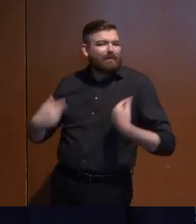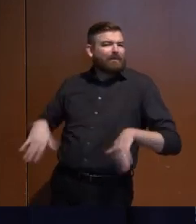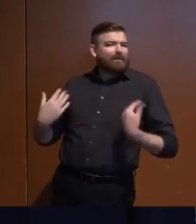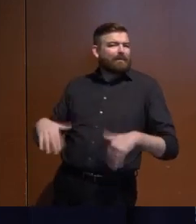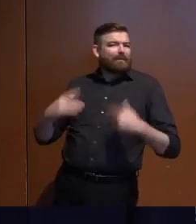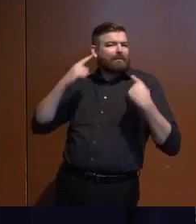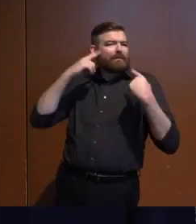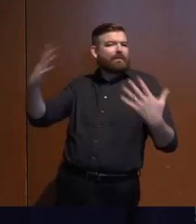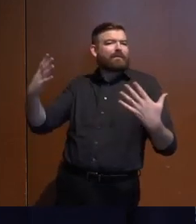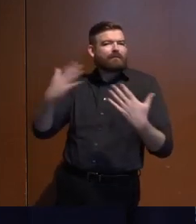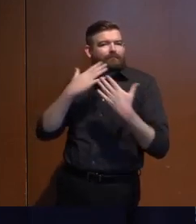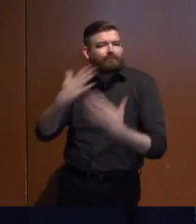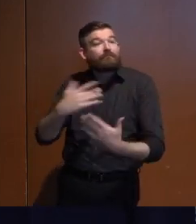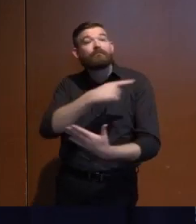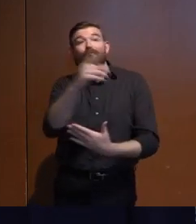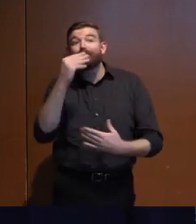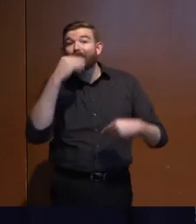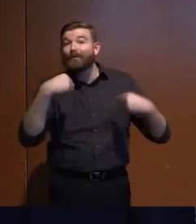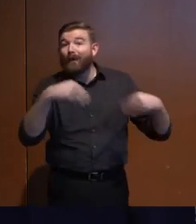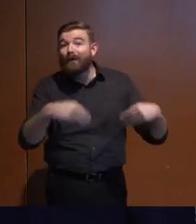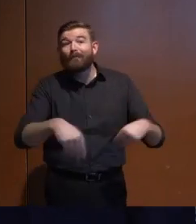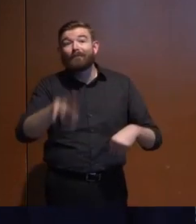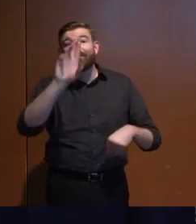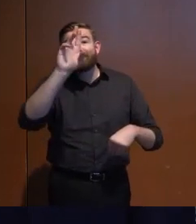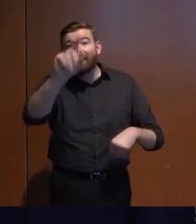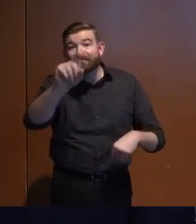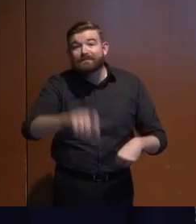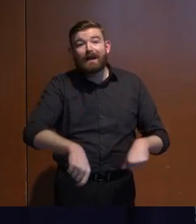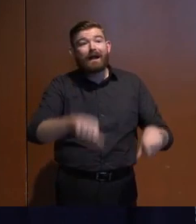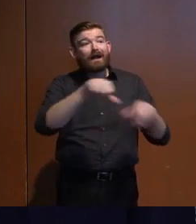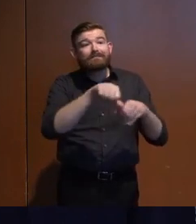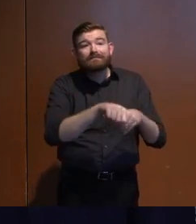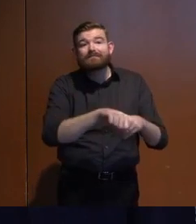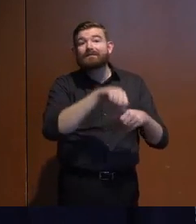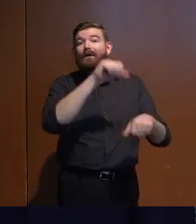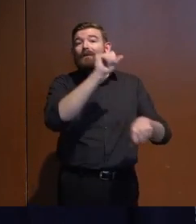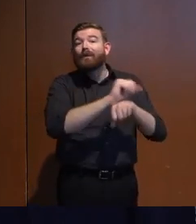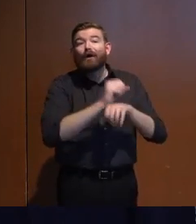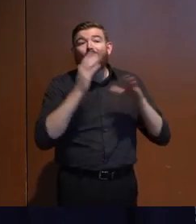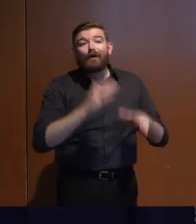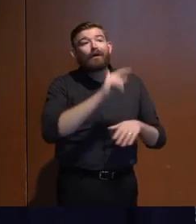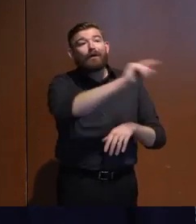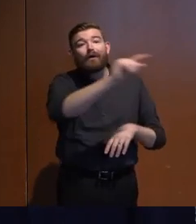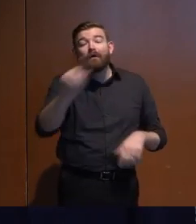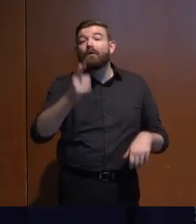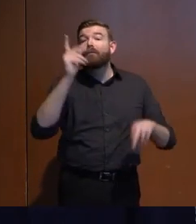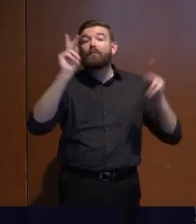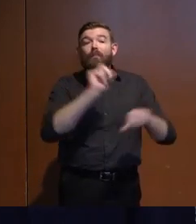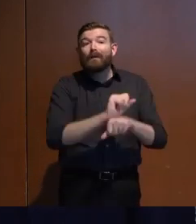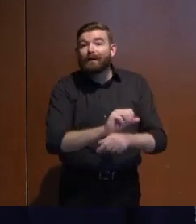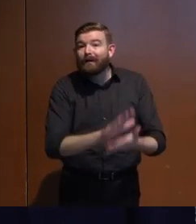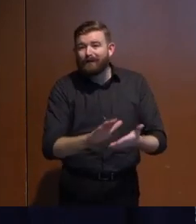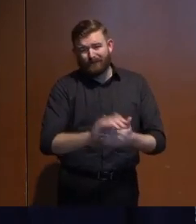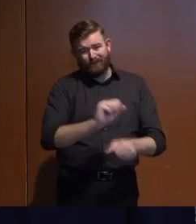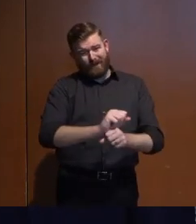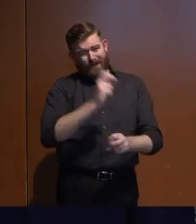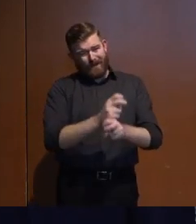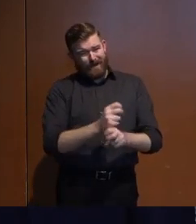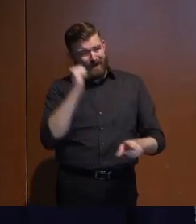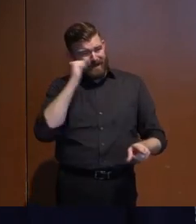stores, pharmacies, gas stations, and on maintenance crews who are working hard every day to ensure that food and